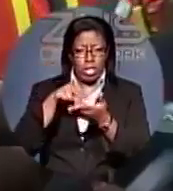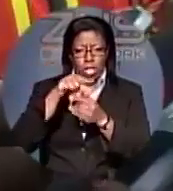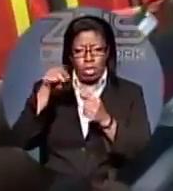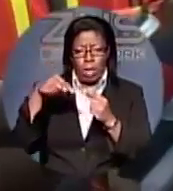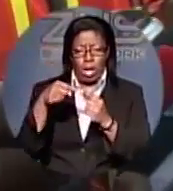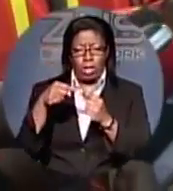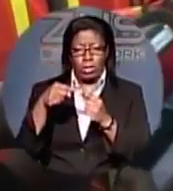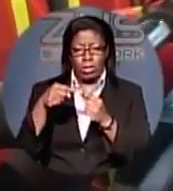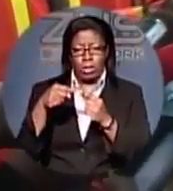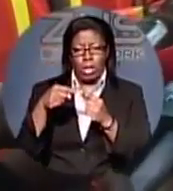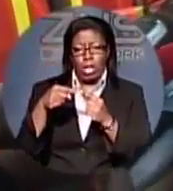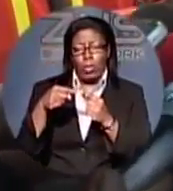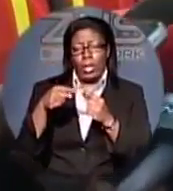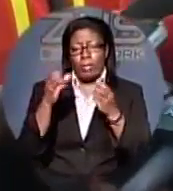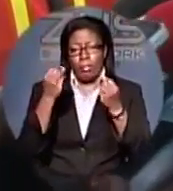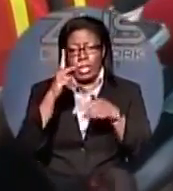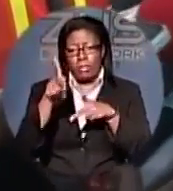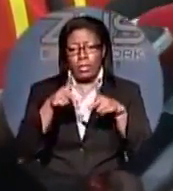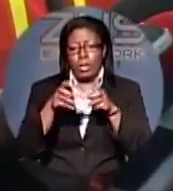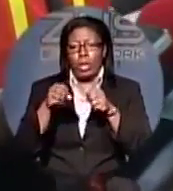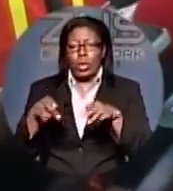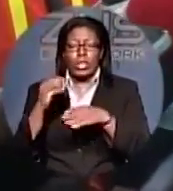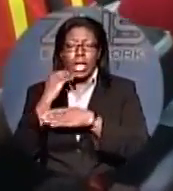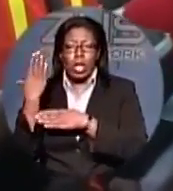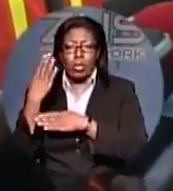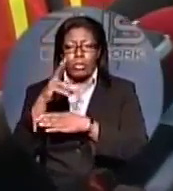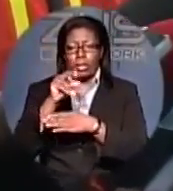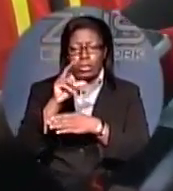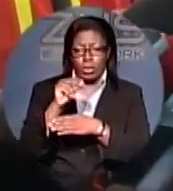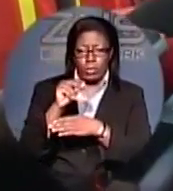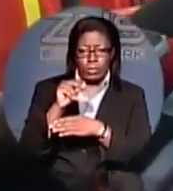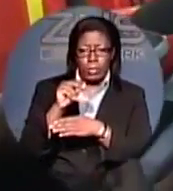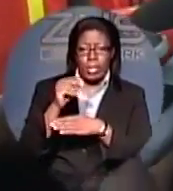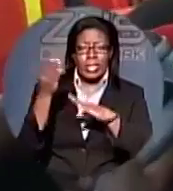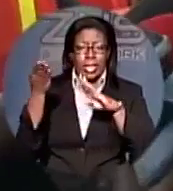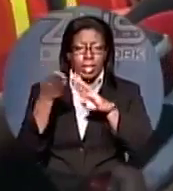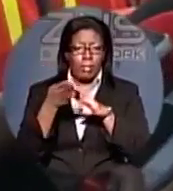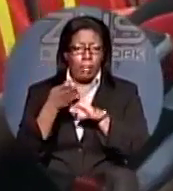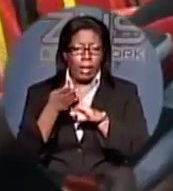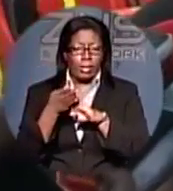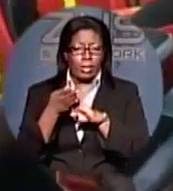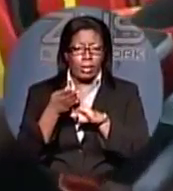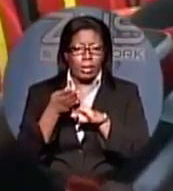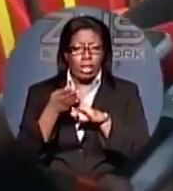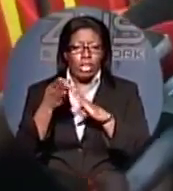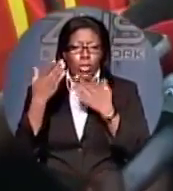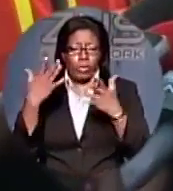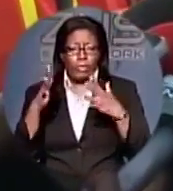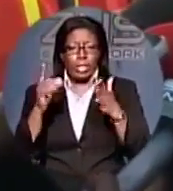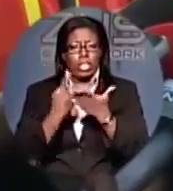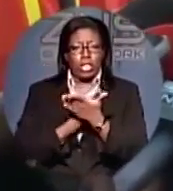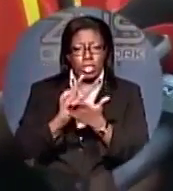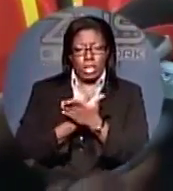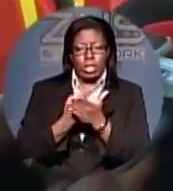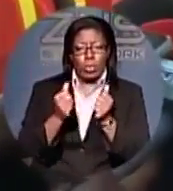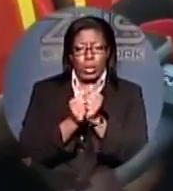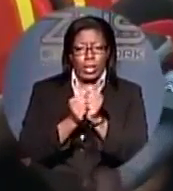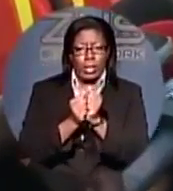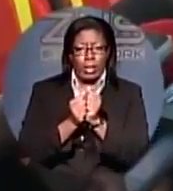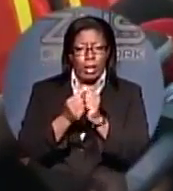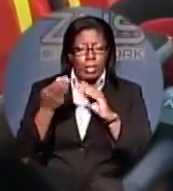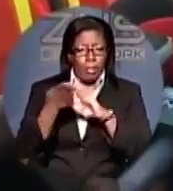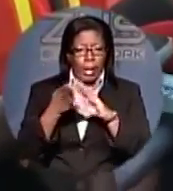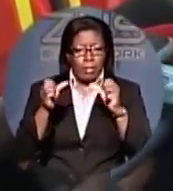That's not true. That's not true that nothing's done. The banks worked, that is the point. We discussed it with the banks. The banks worked with people. Lots of people